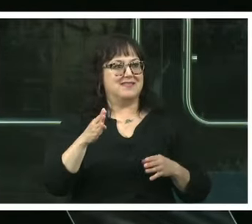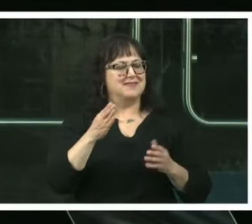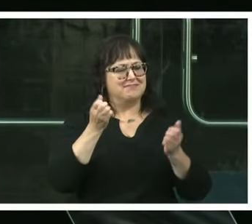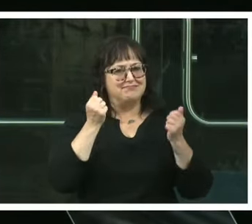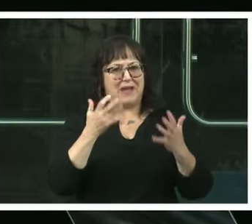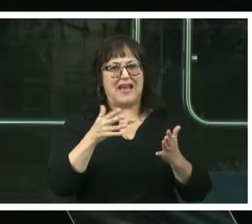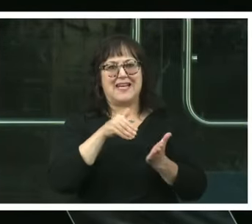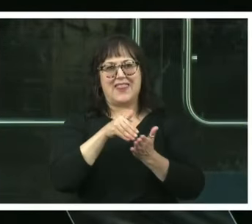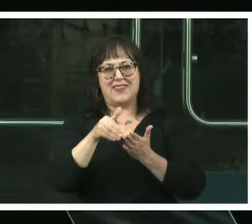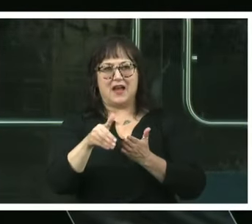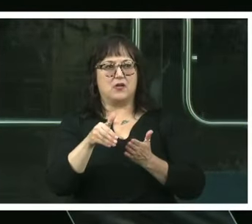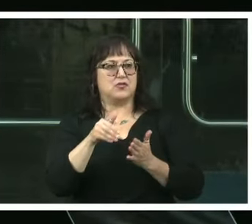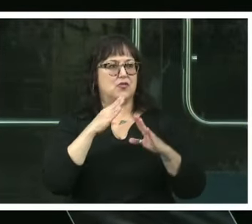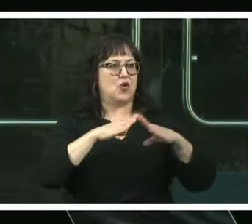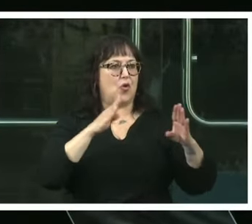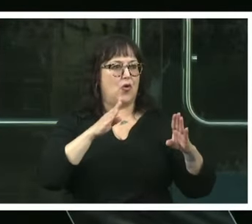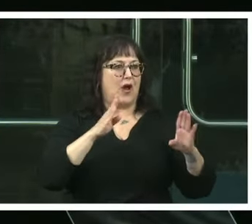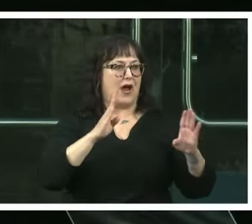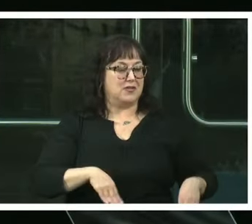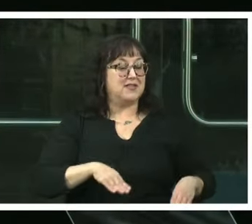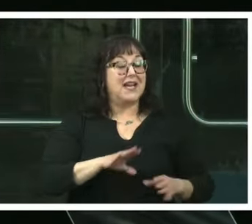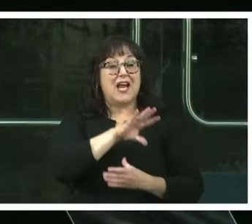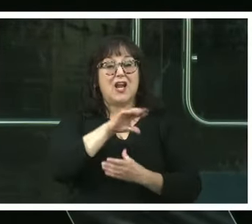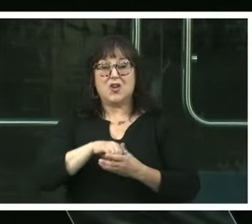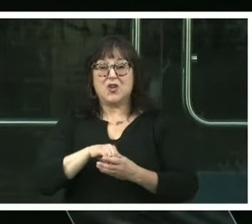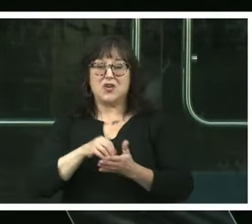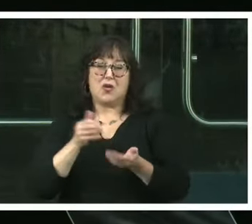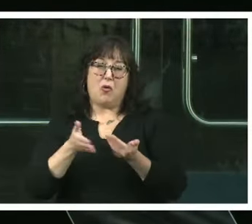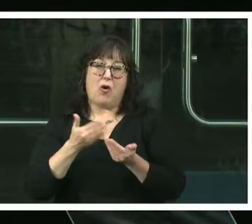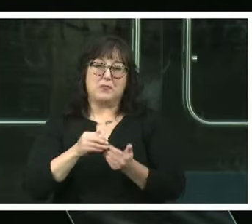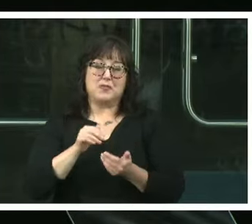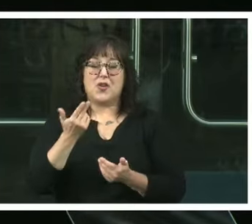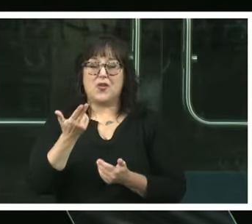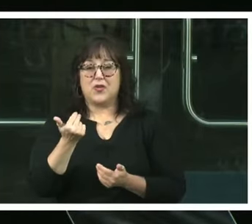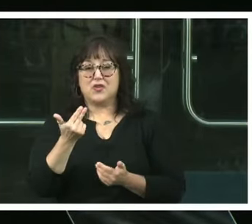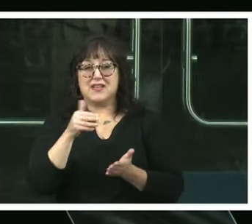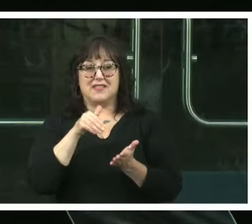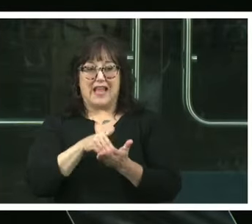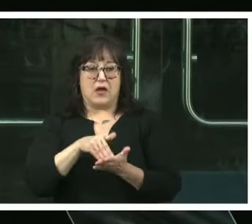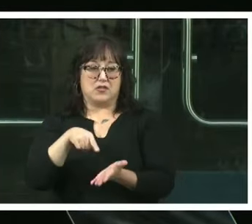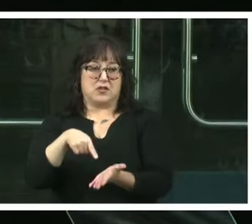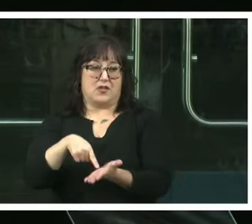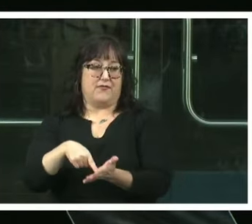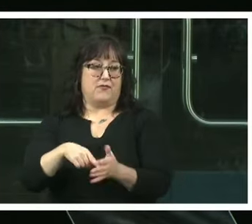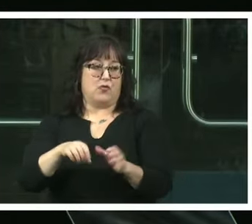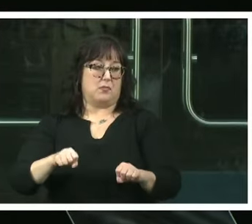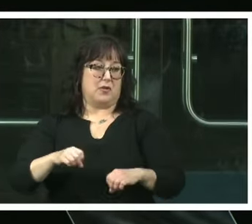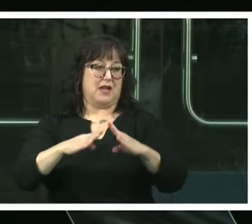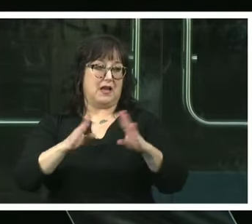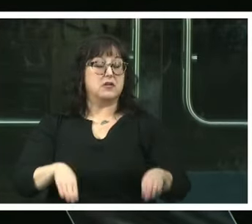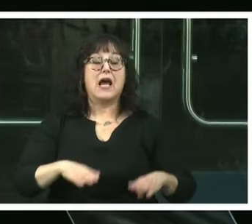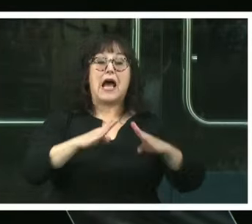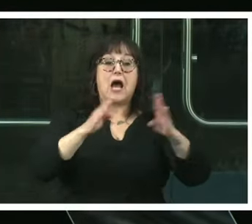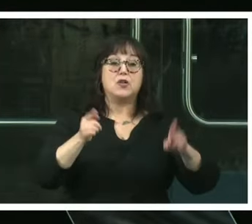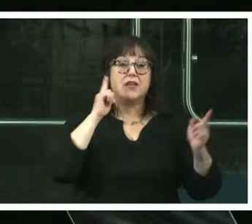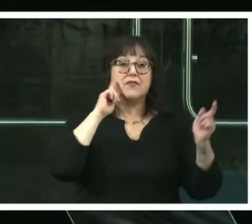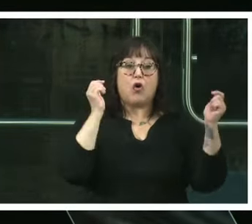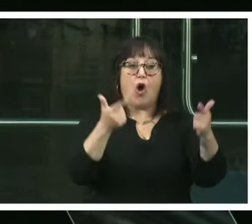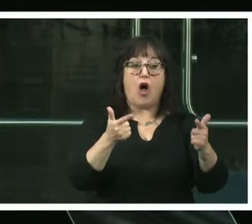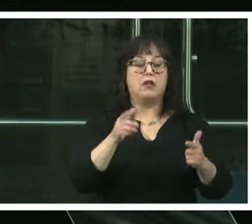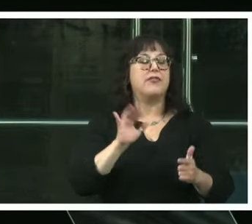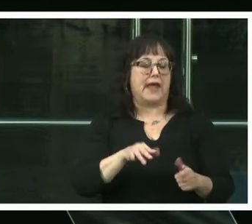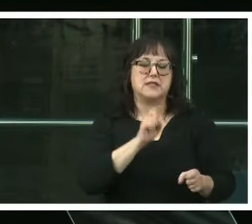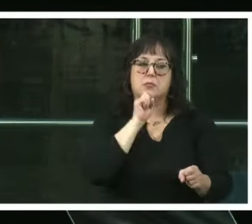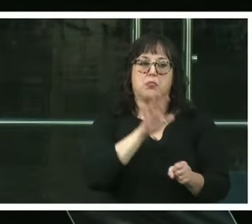nearly 13,000 affordable homes. Housing for all is a